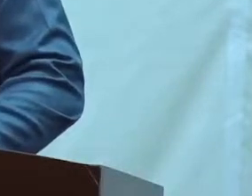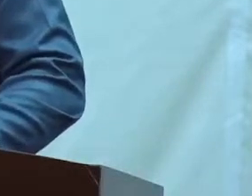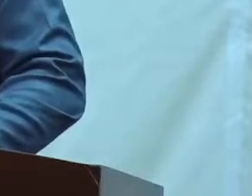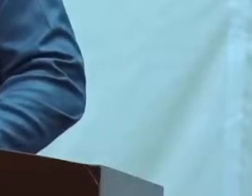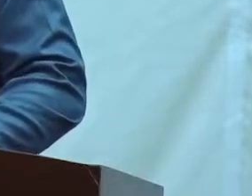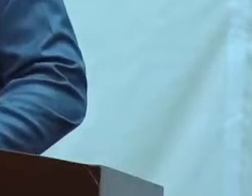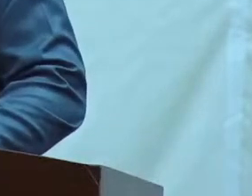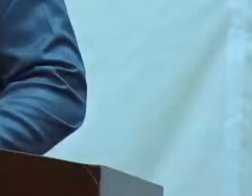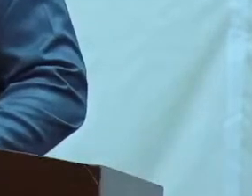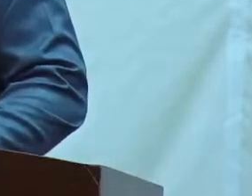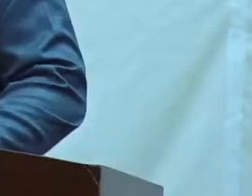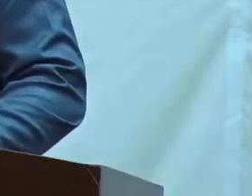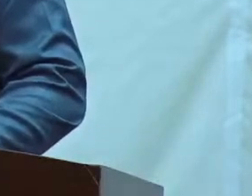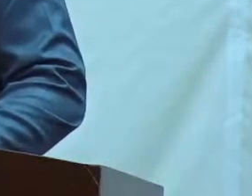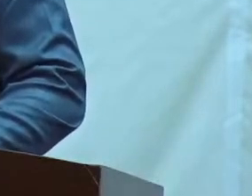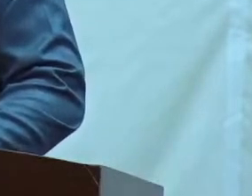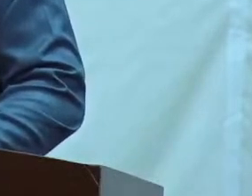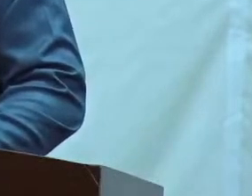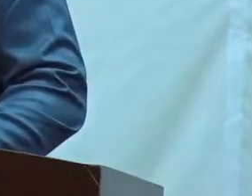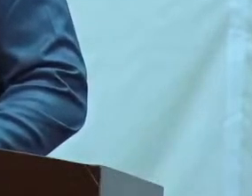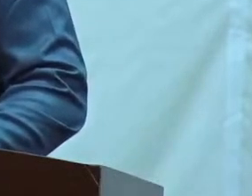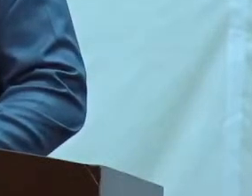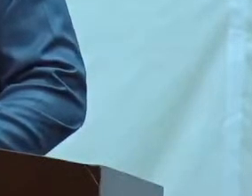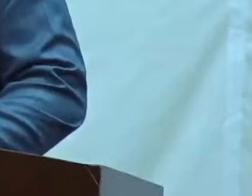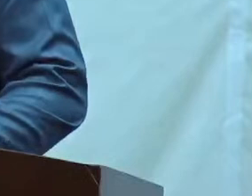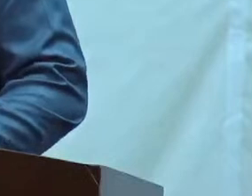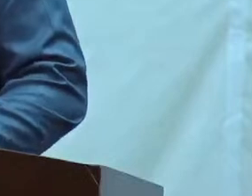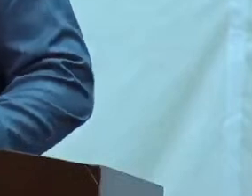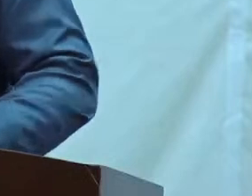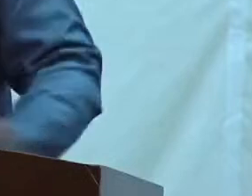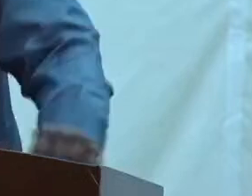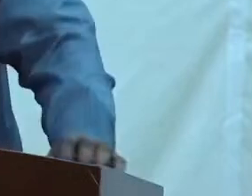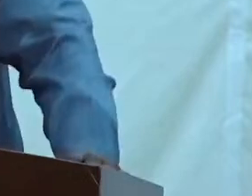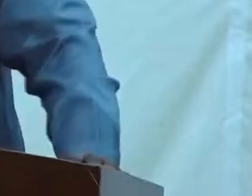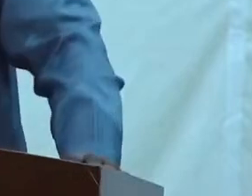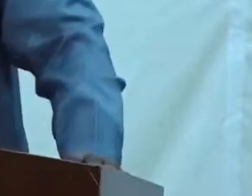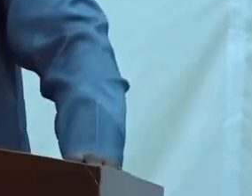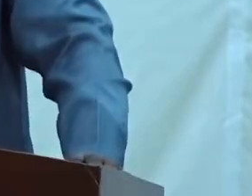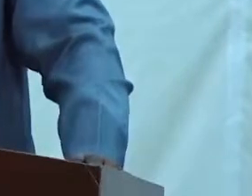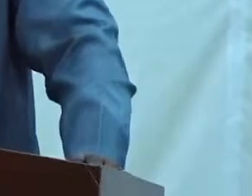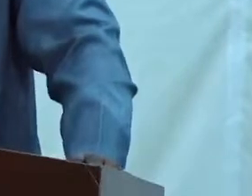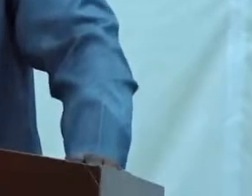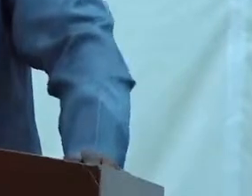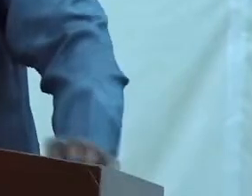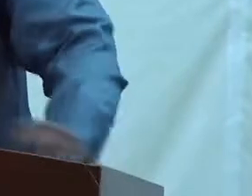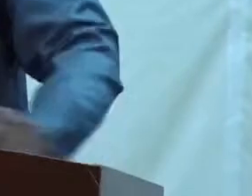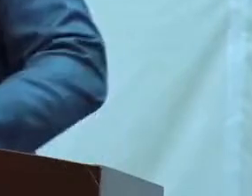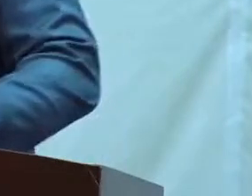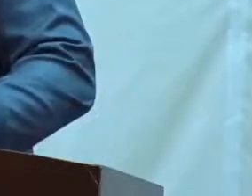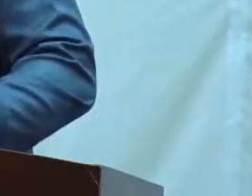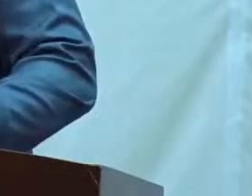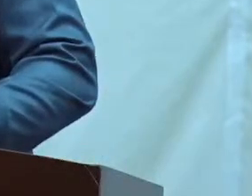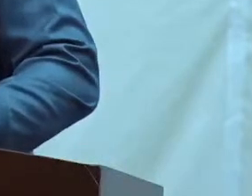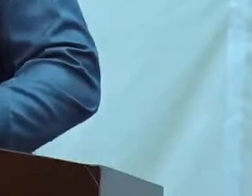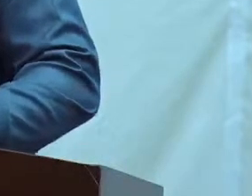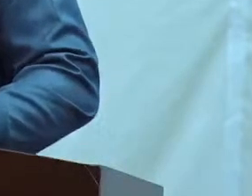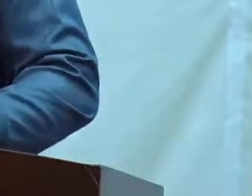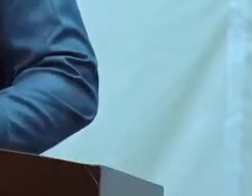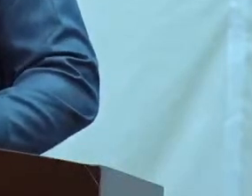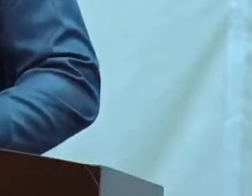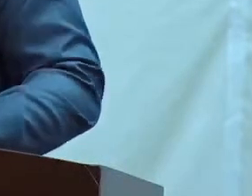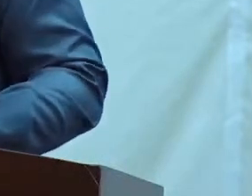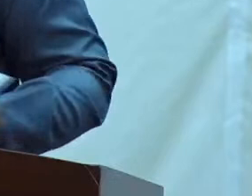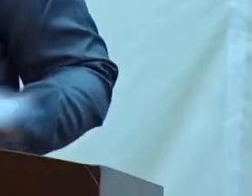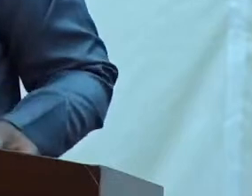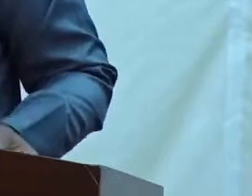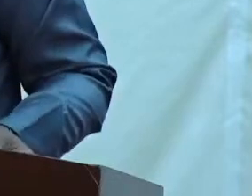the related phenomena of authoritarian resurgence, democratic backsliding, and a shrinking